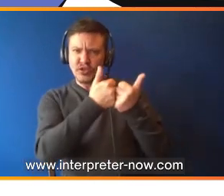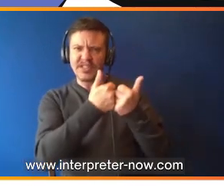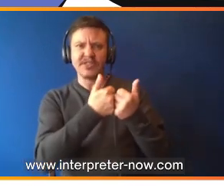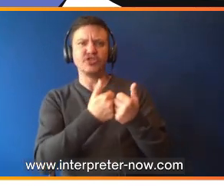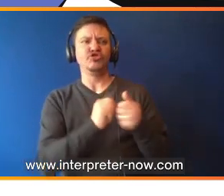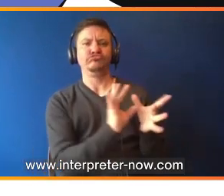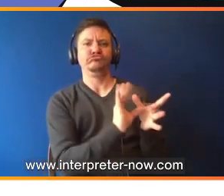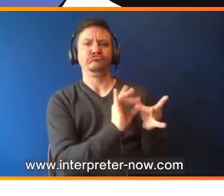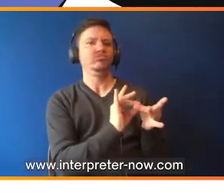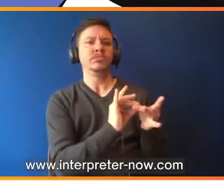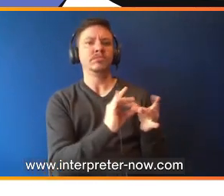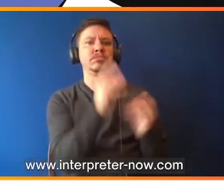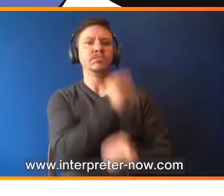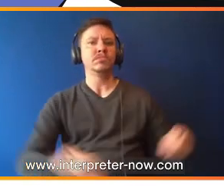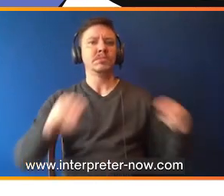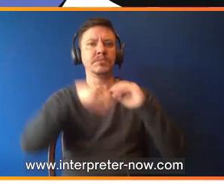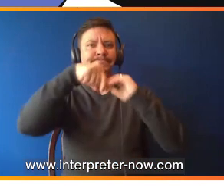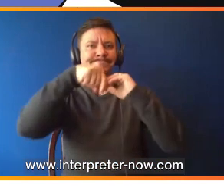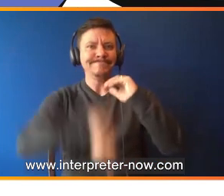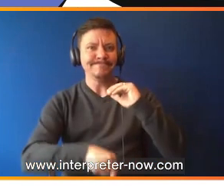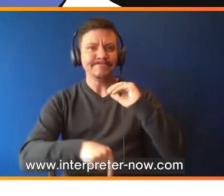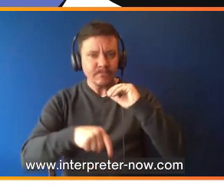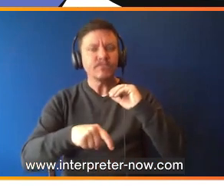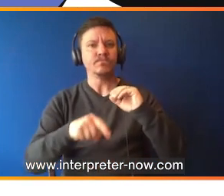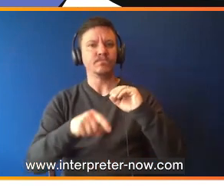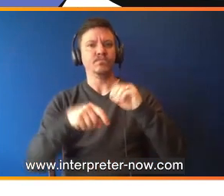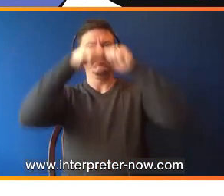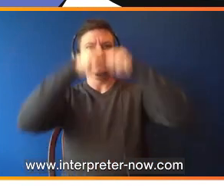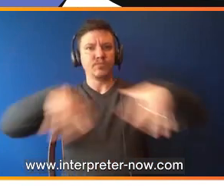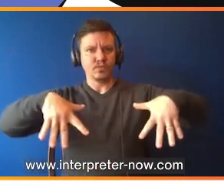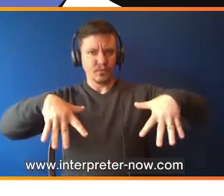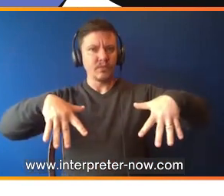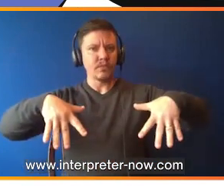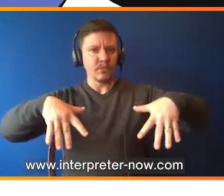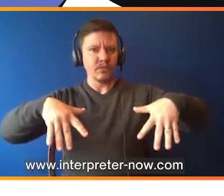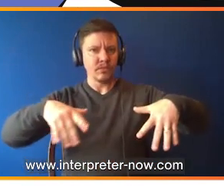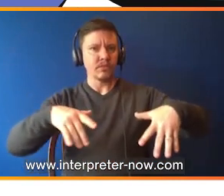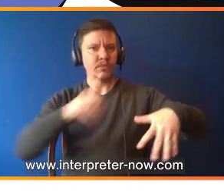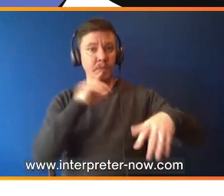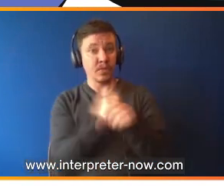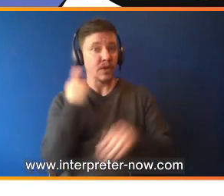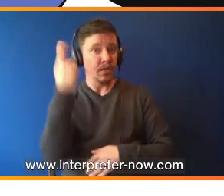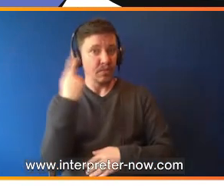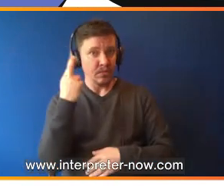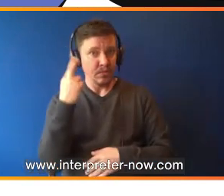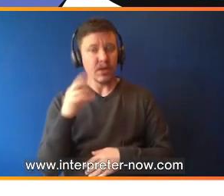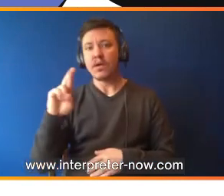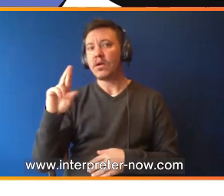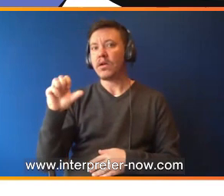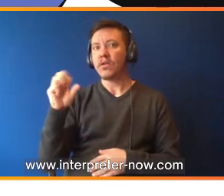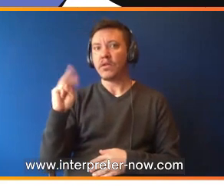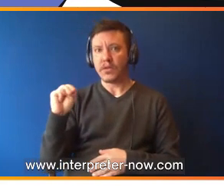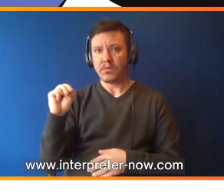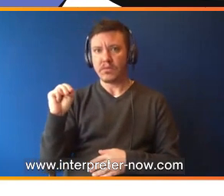the world around us. So it's not just a question of individual bias or even team level bias, meaning just a handful of engineers